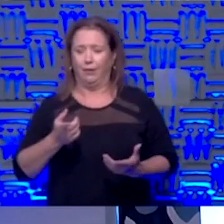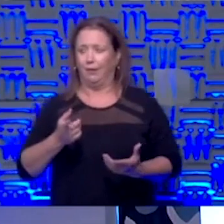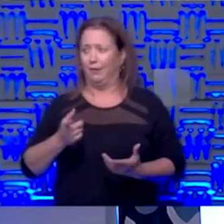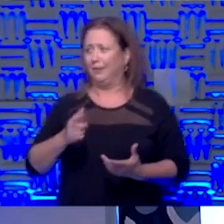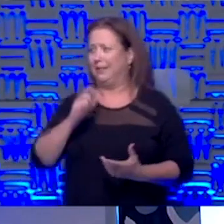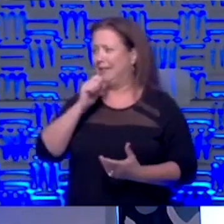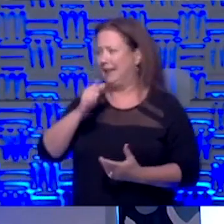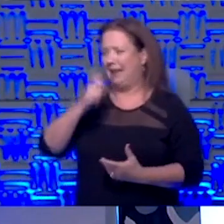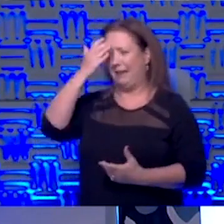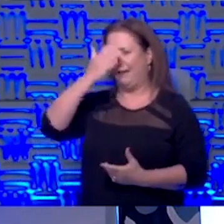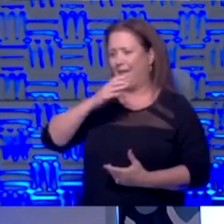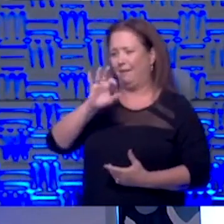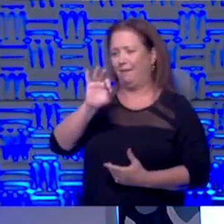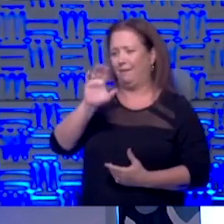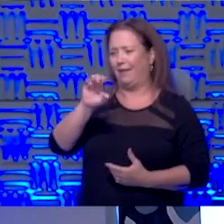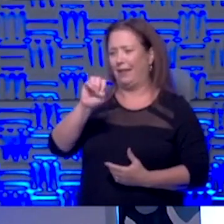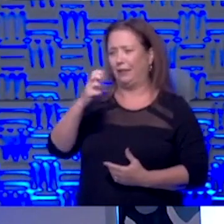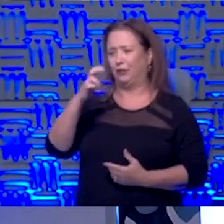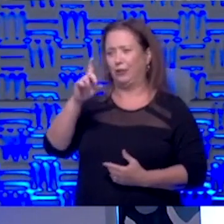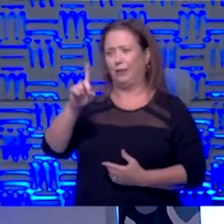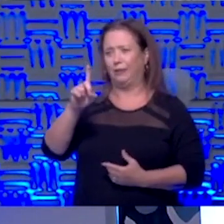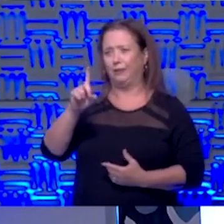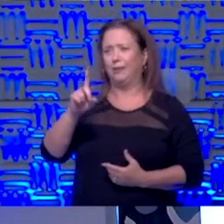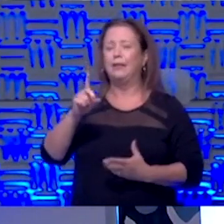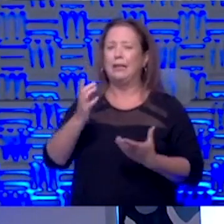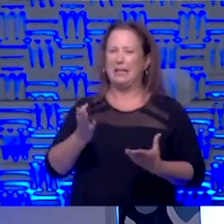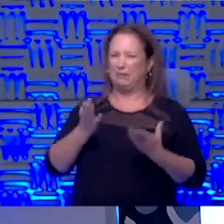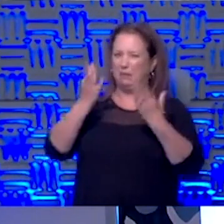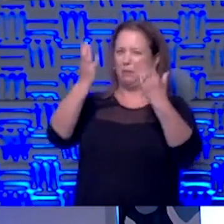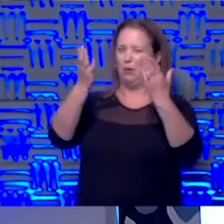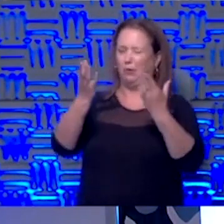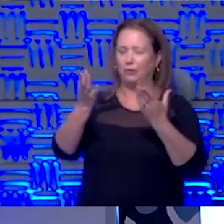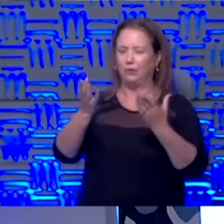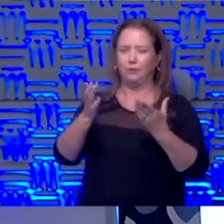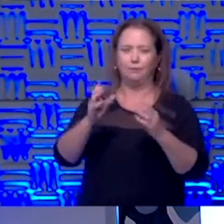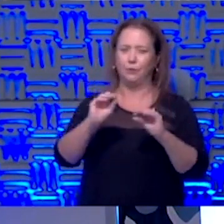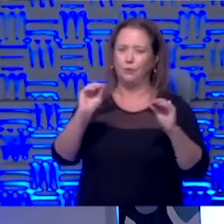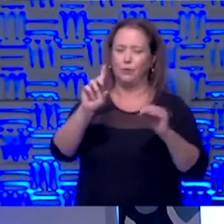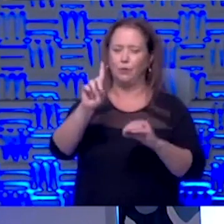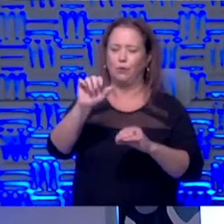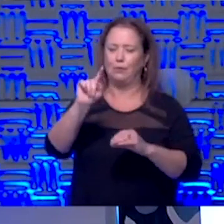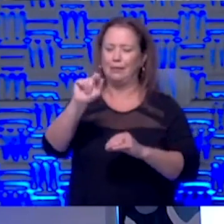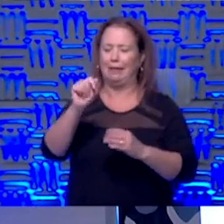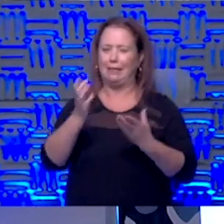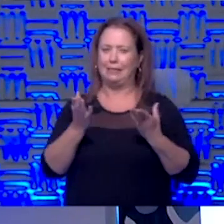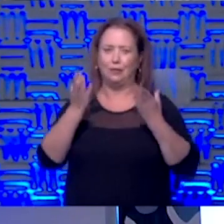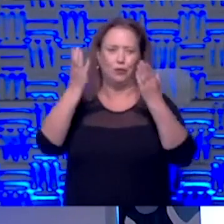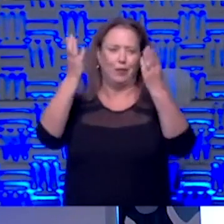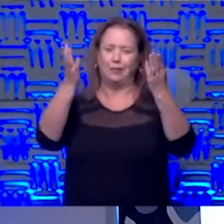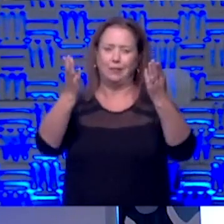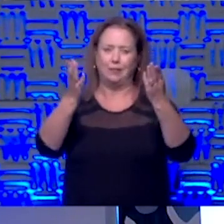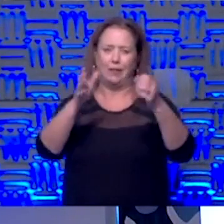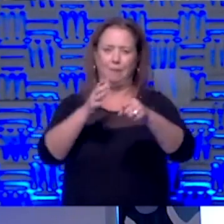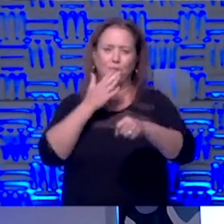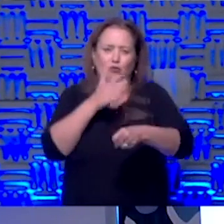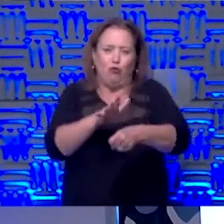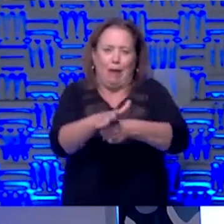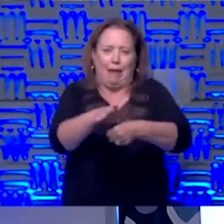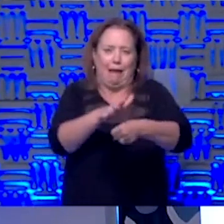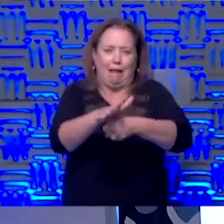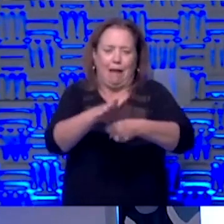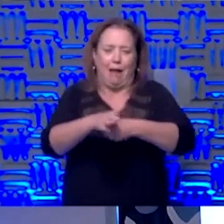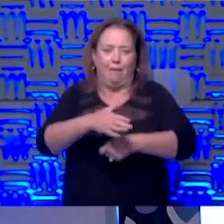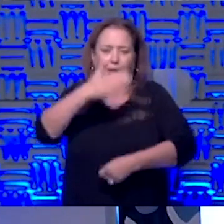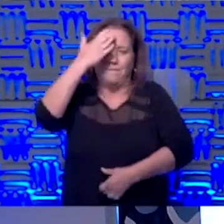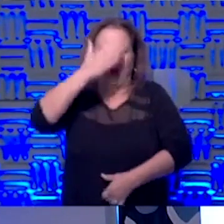face shield, no. That has been somewhat proposed. Right now, there's really no data to suggest that is going to be an adequate